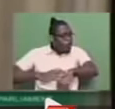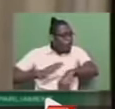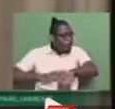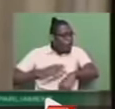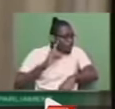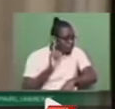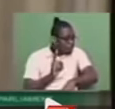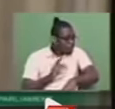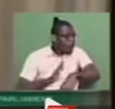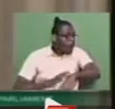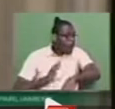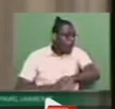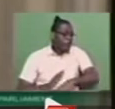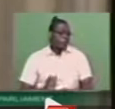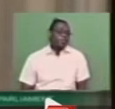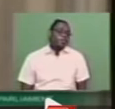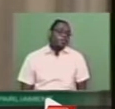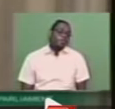I turn now to the